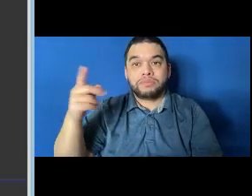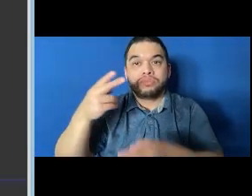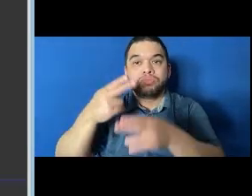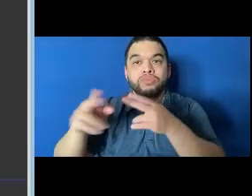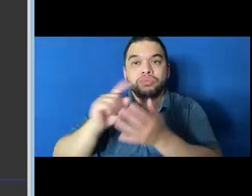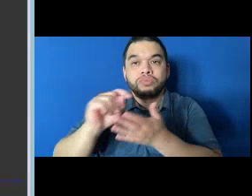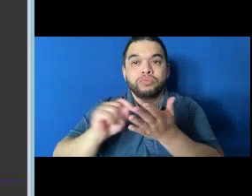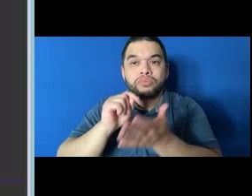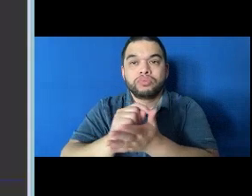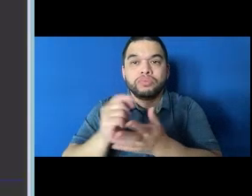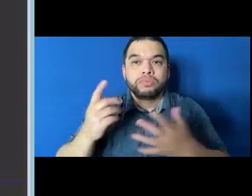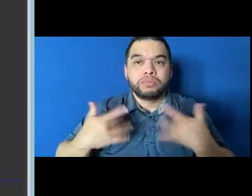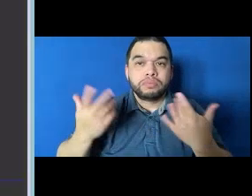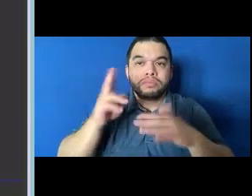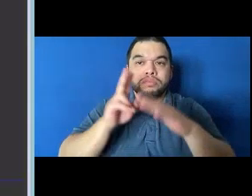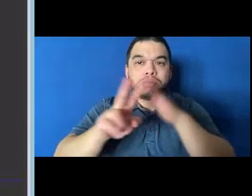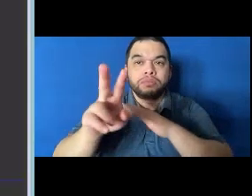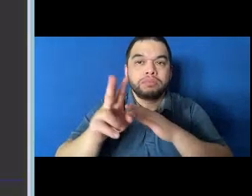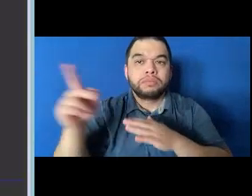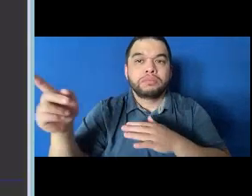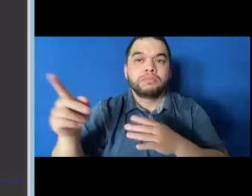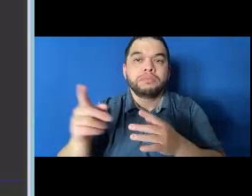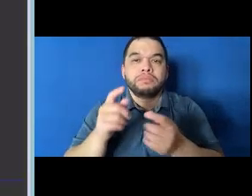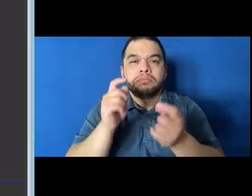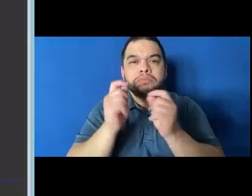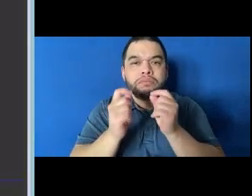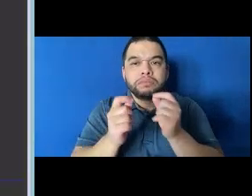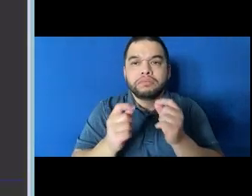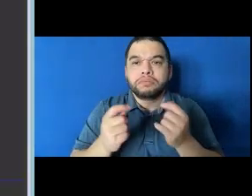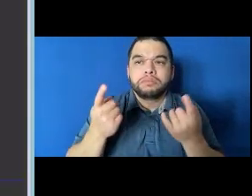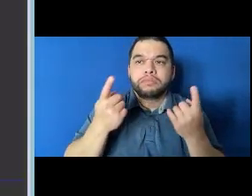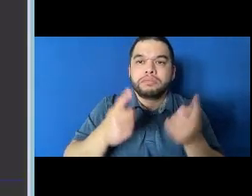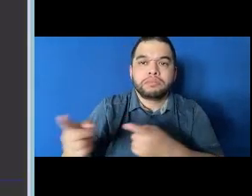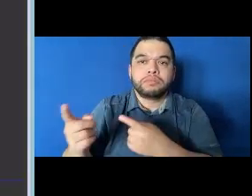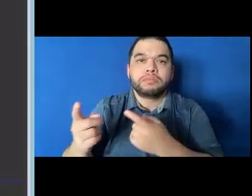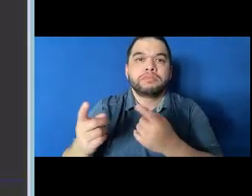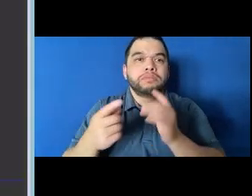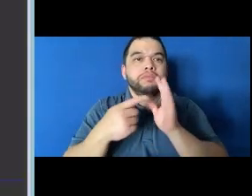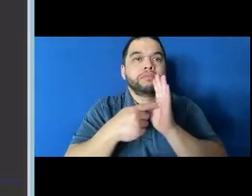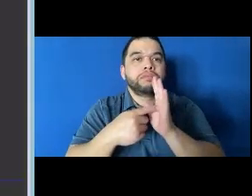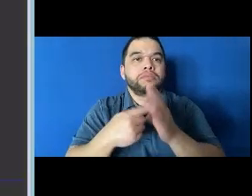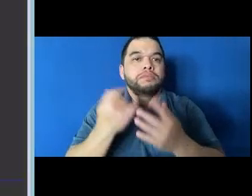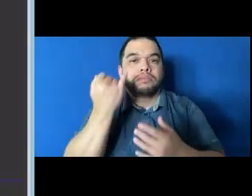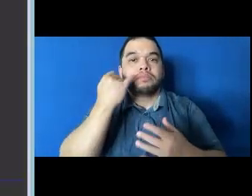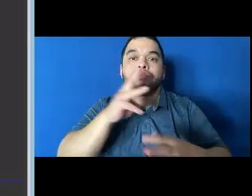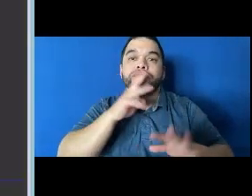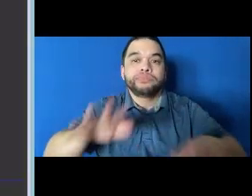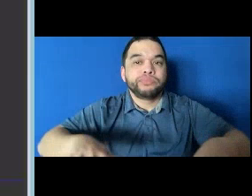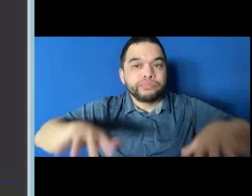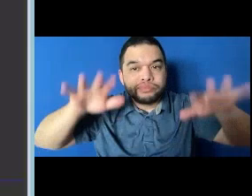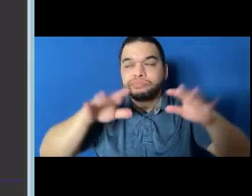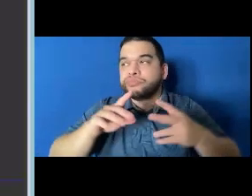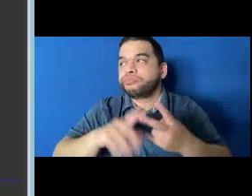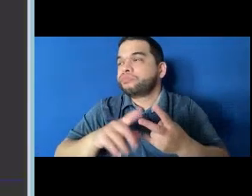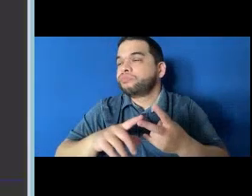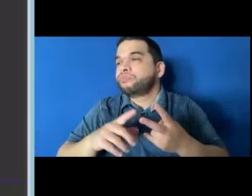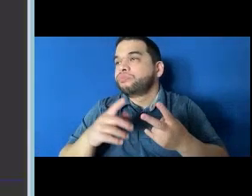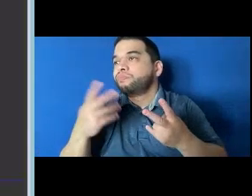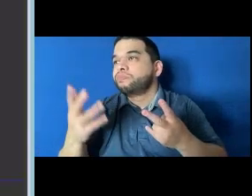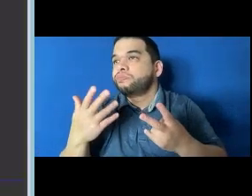como in unas the condiciones short meteorológicas term se están cambiando alerts, rápidamente. we see Aquí how the estarían meteorological elements como change quickly. inundaciones, So